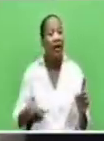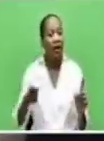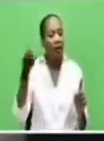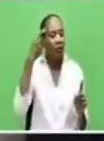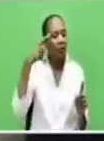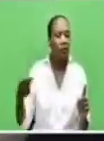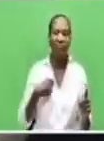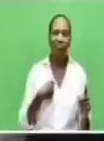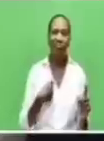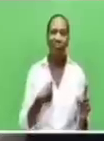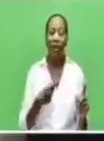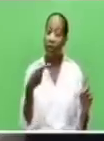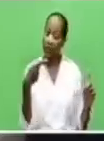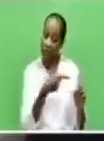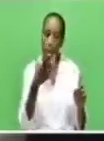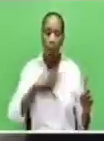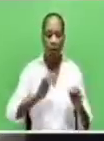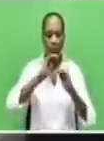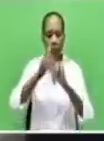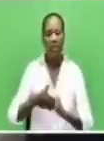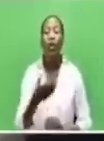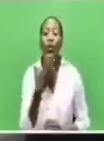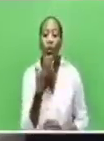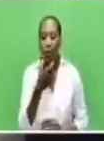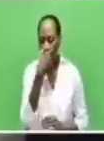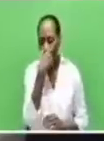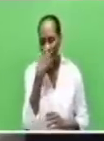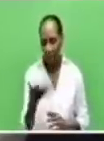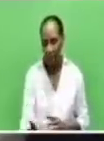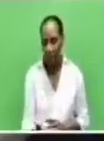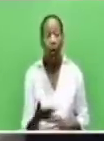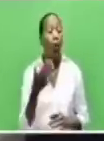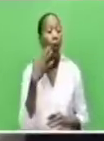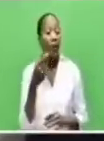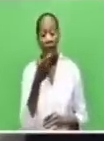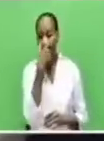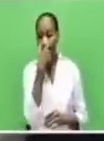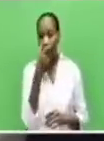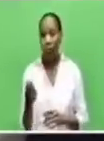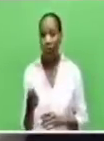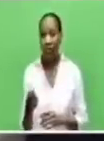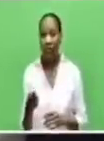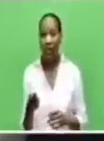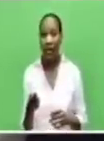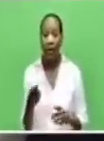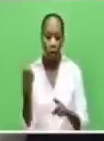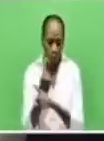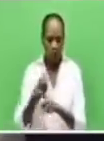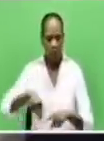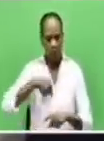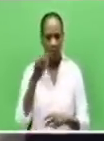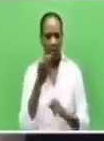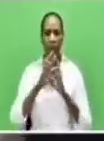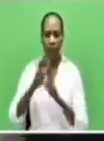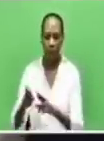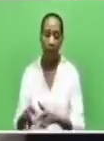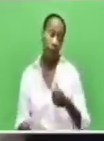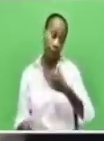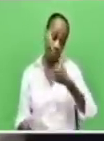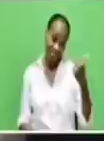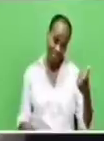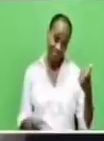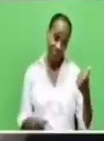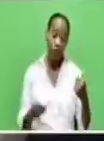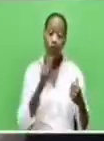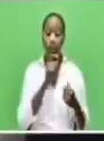her sole mandate is to protect Ramaphosa. Whenever Mr. Ramaphosa is being held accountable, she chooses